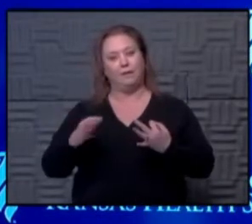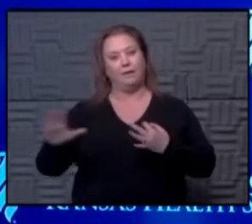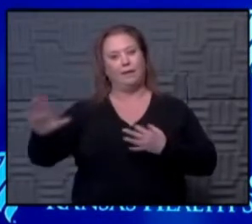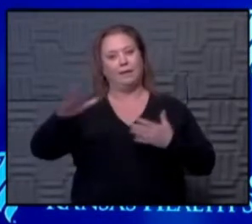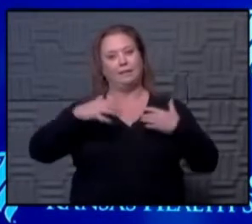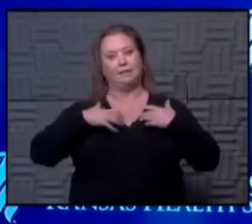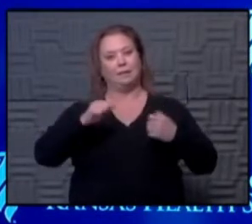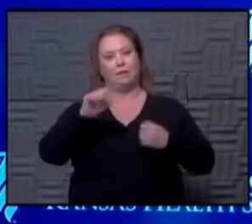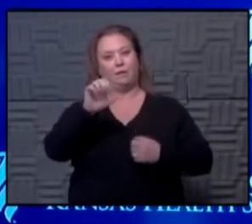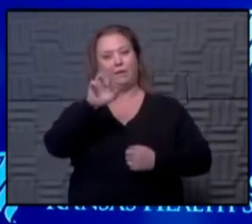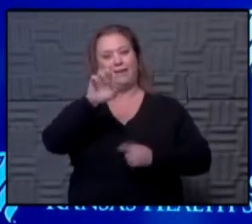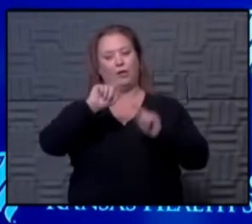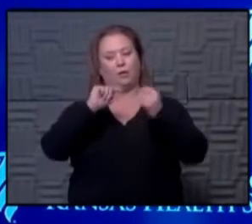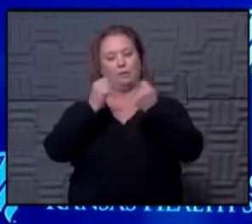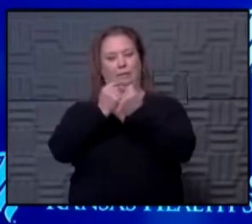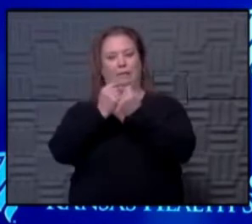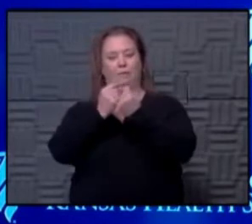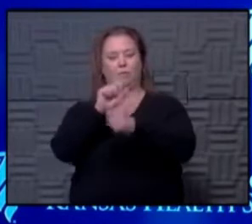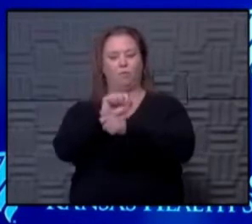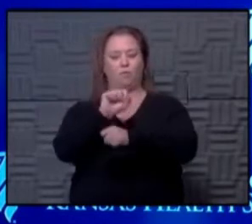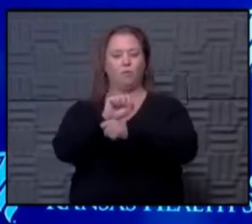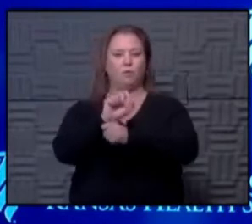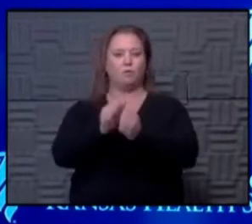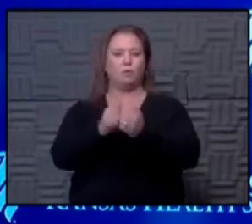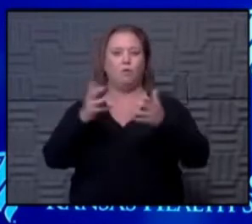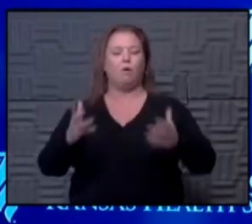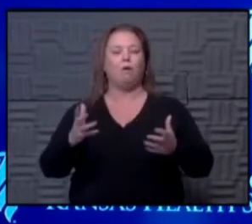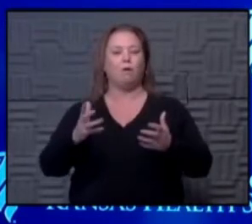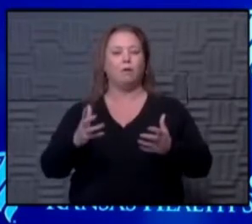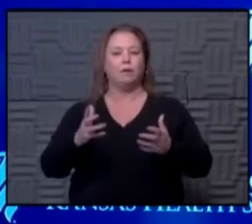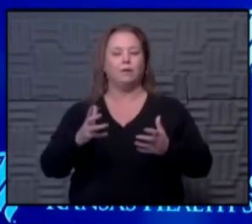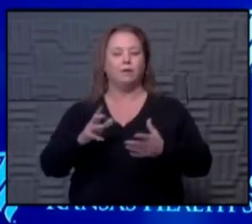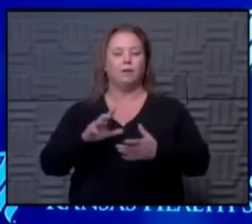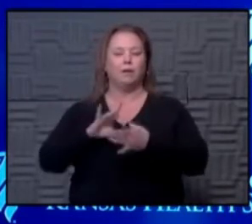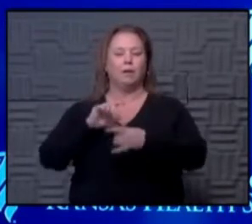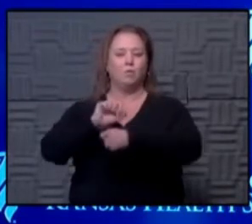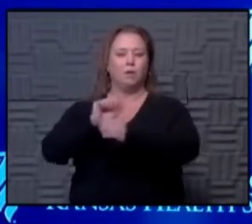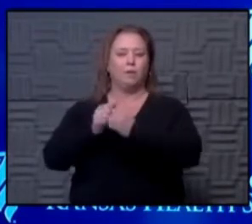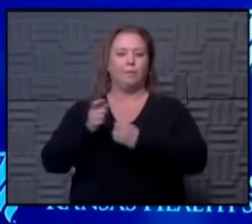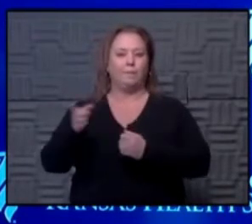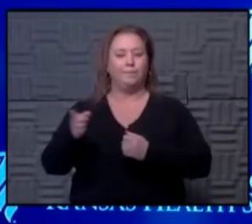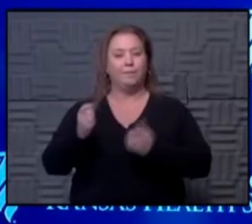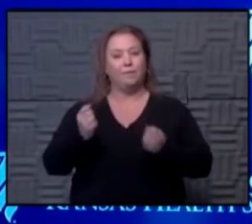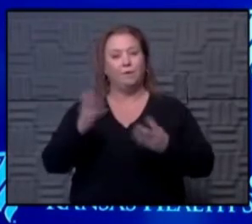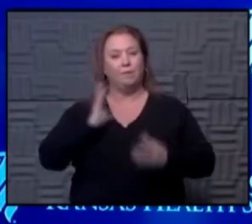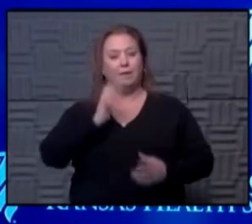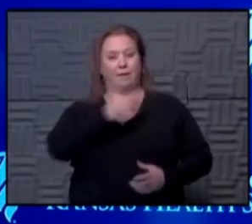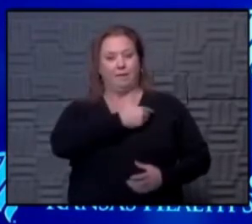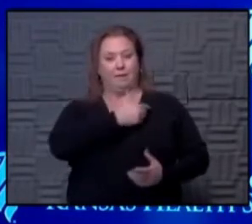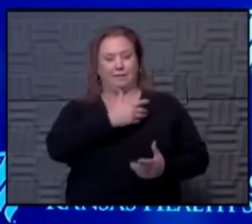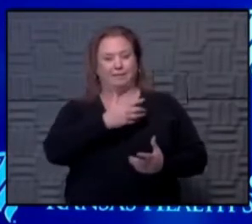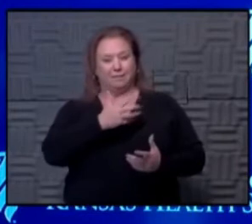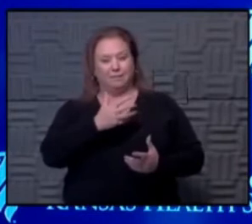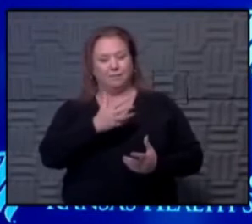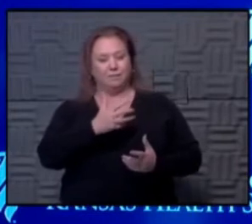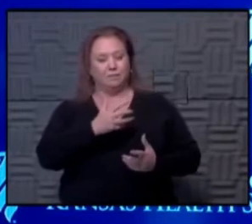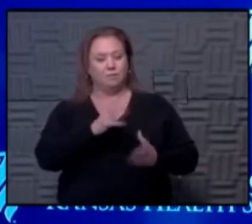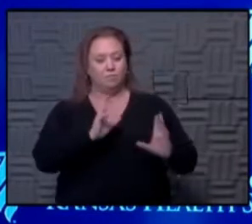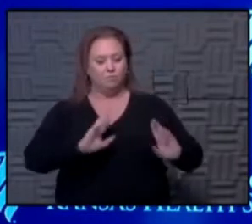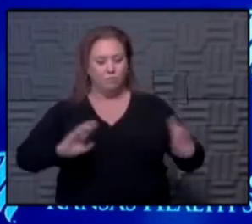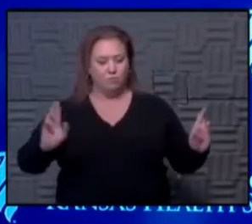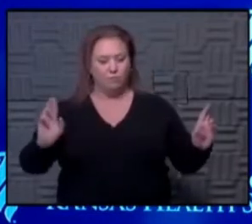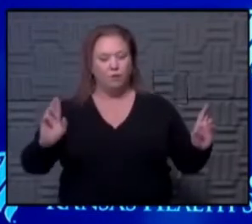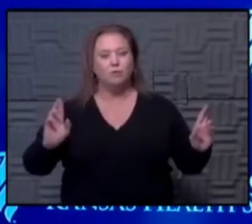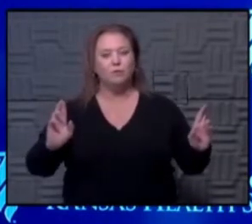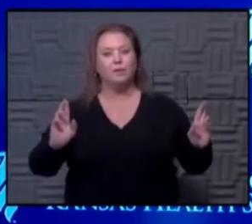his healthcare team who invested so much of themselves in his care. For many of us, the combination of preparation